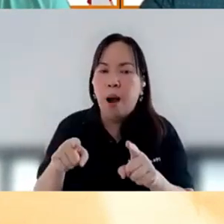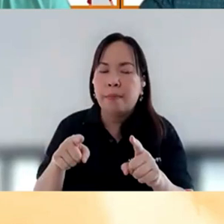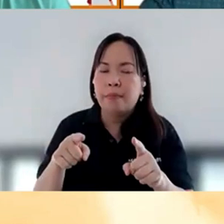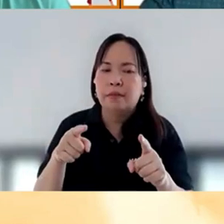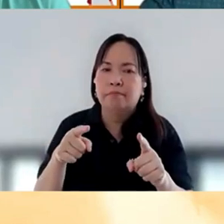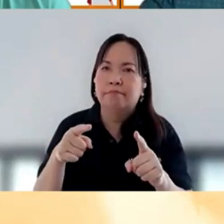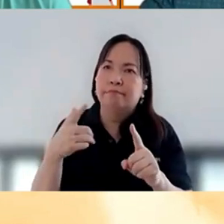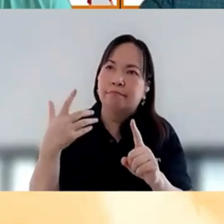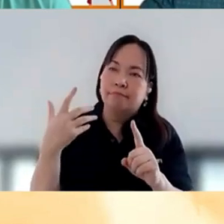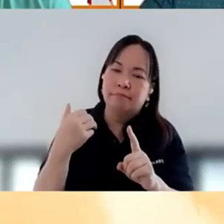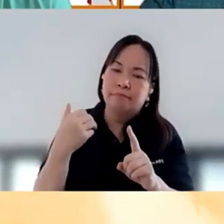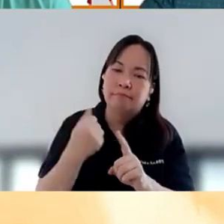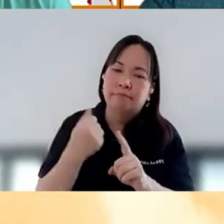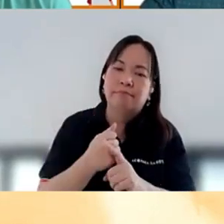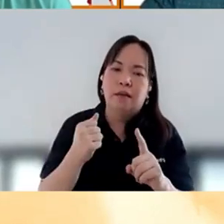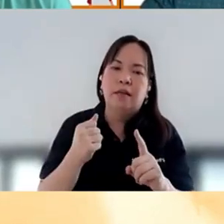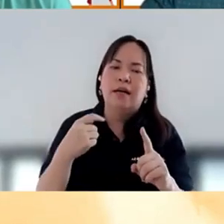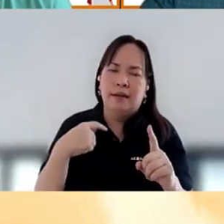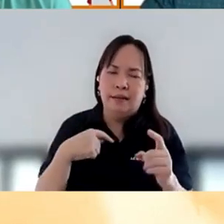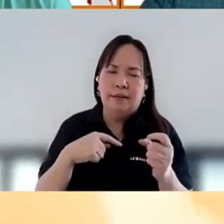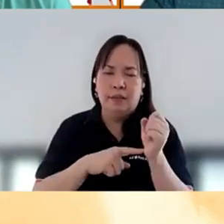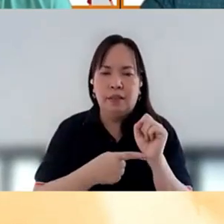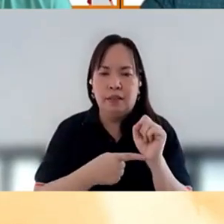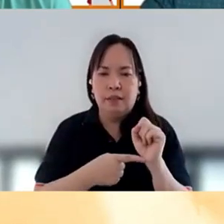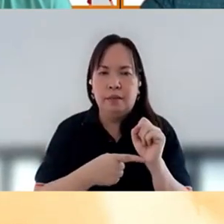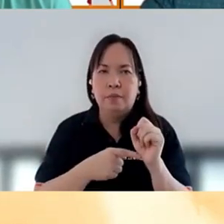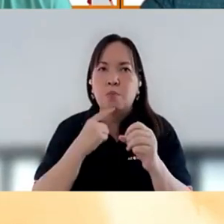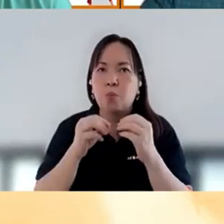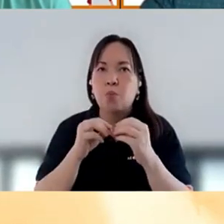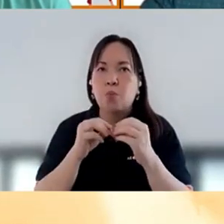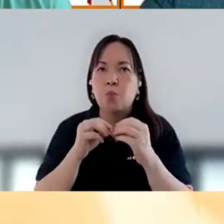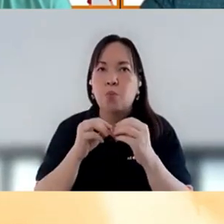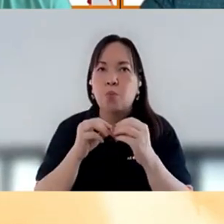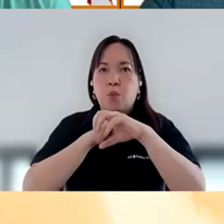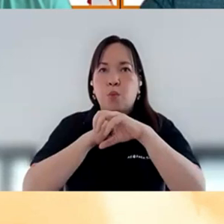nandun nag-i-start na yung ating health promotion and advocacy.